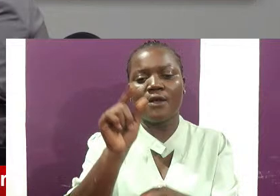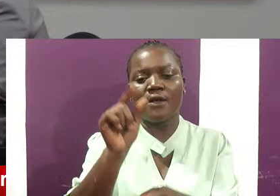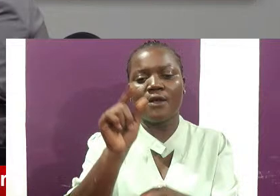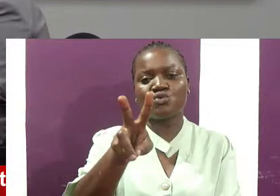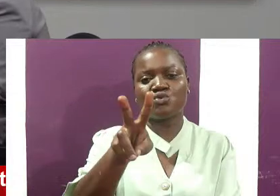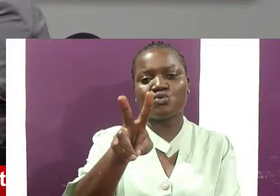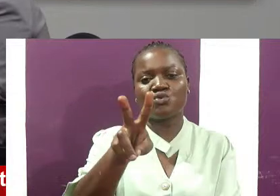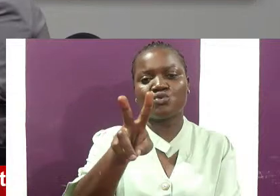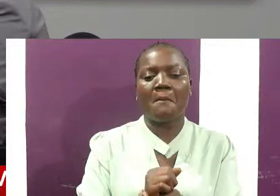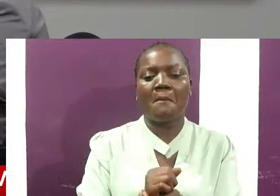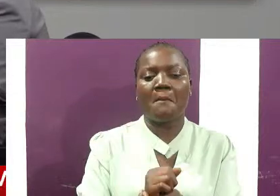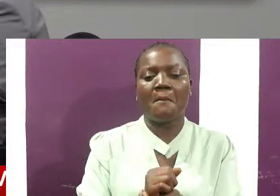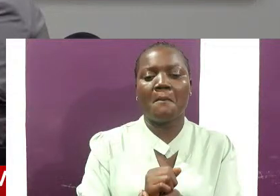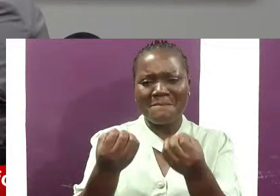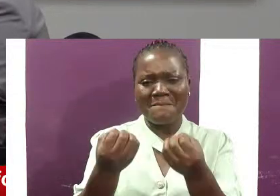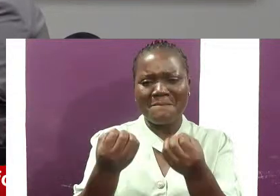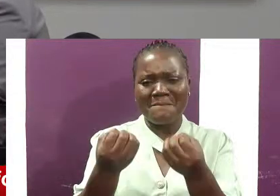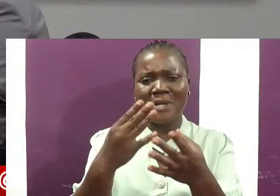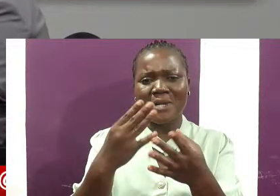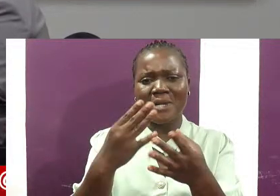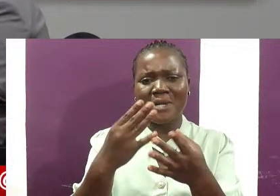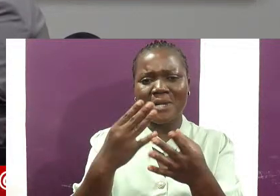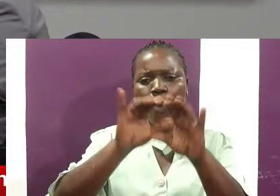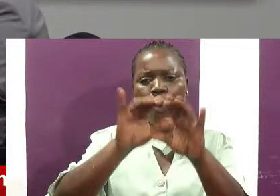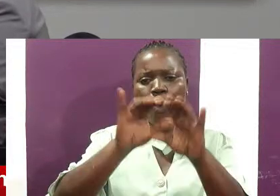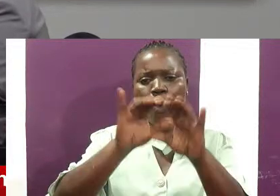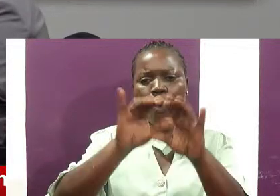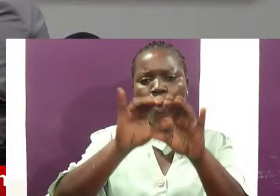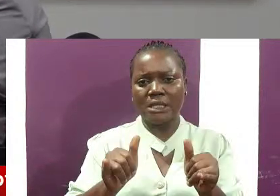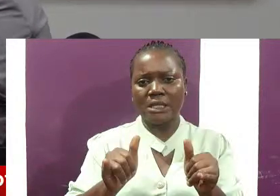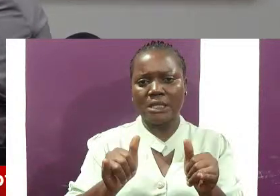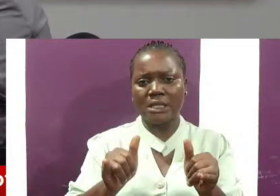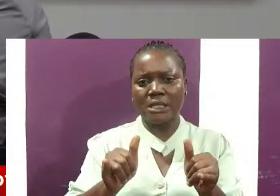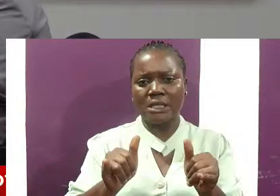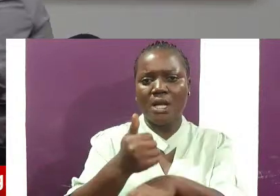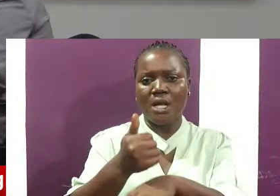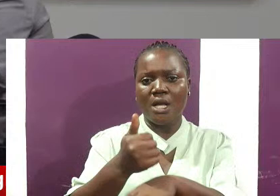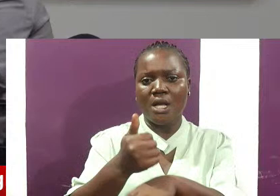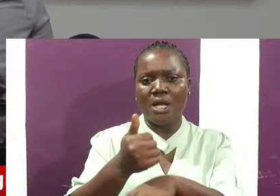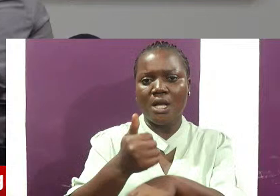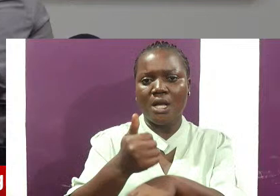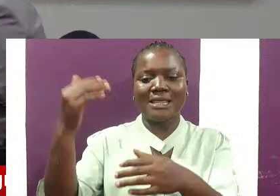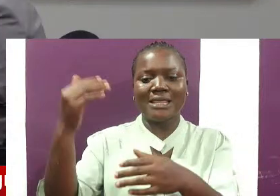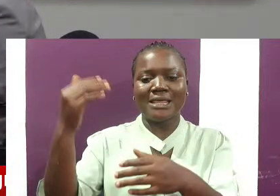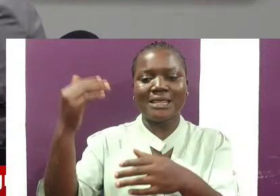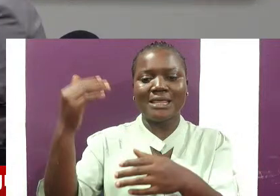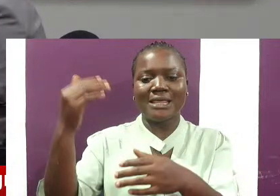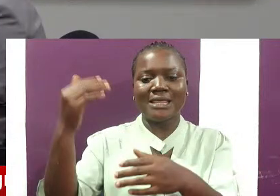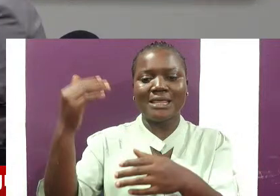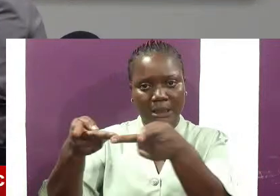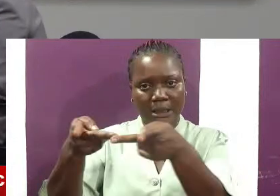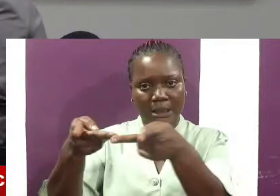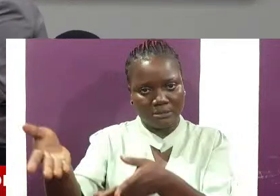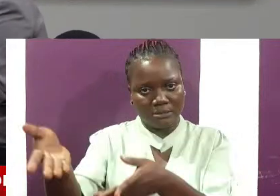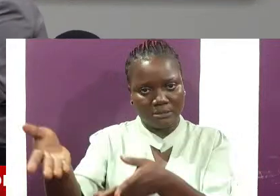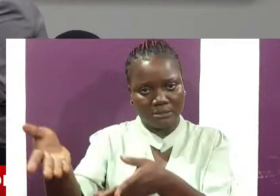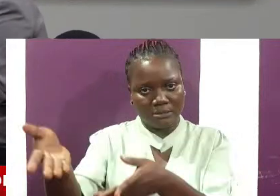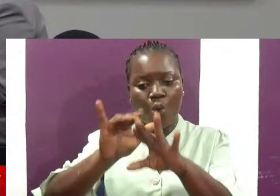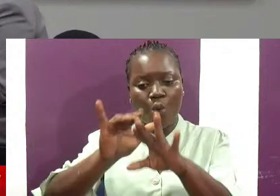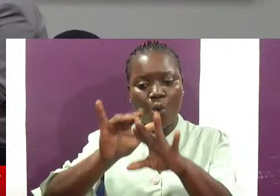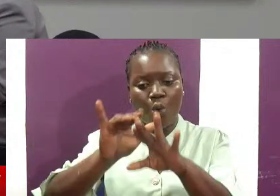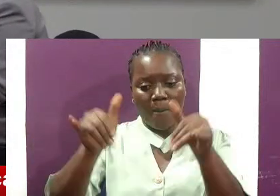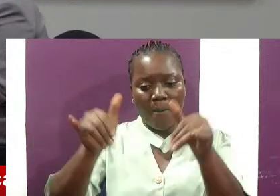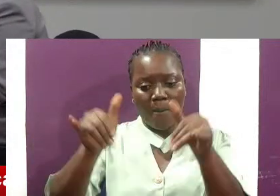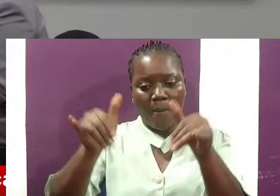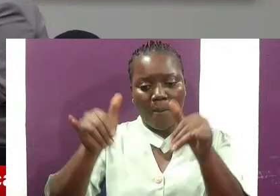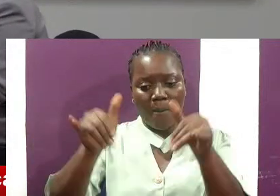a completely different place than their headquarters. Yeah. For example, headquarters, a company idea might be had at a restaurant,